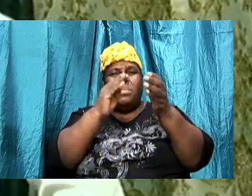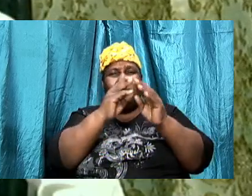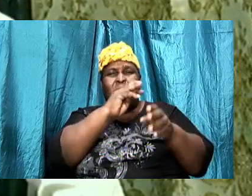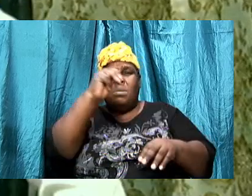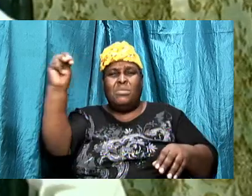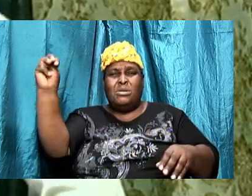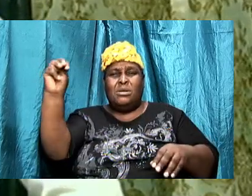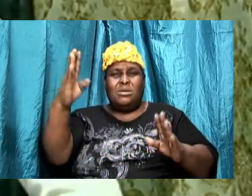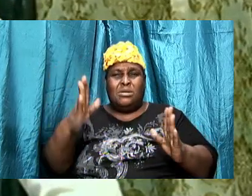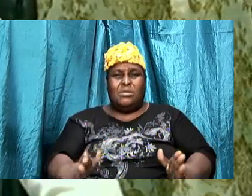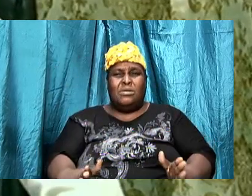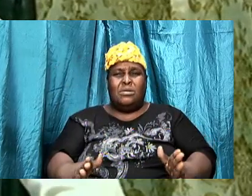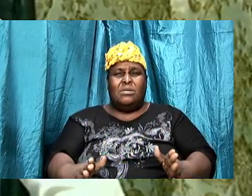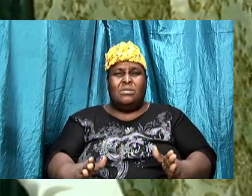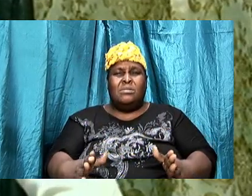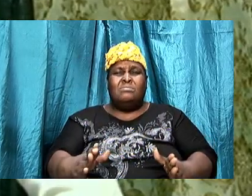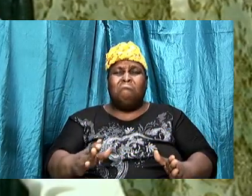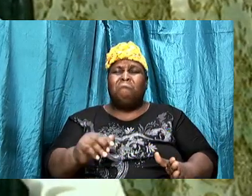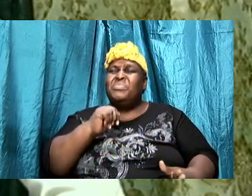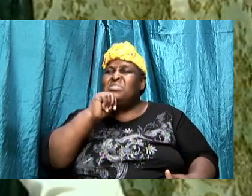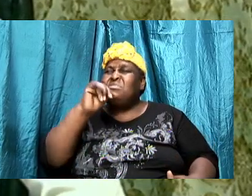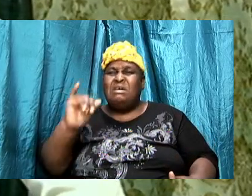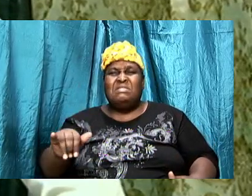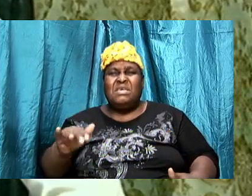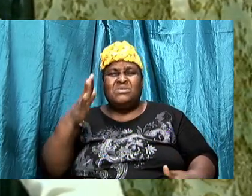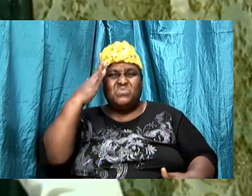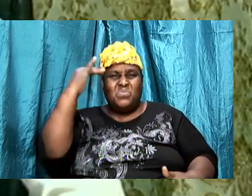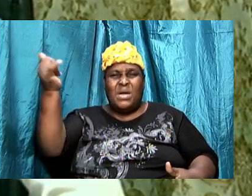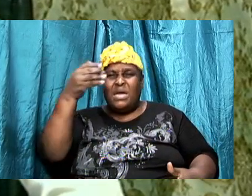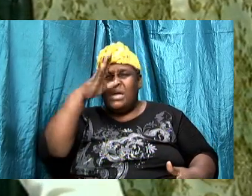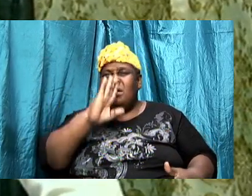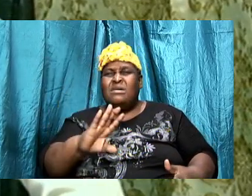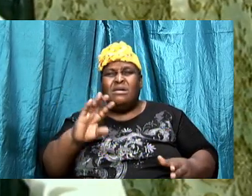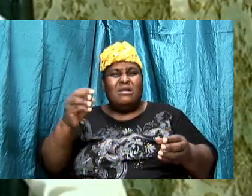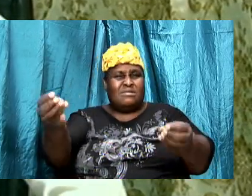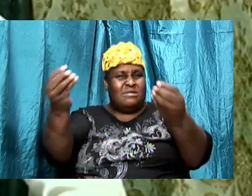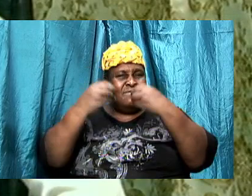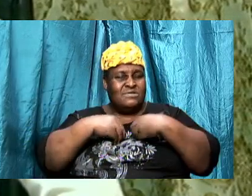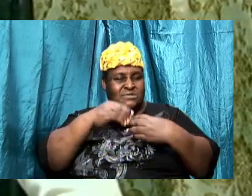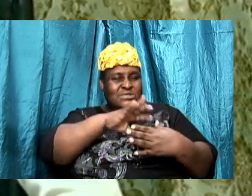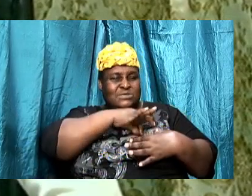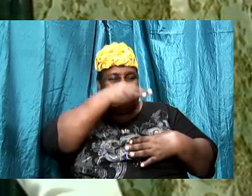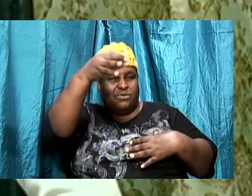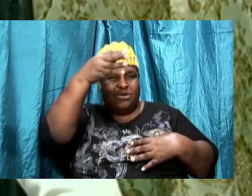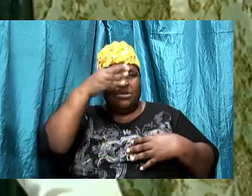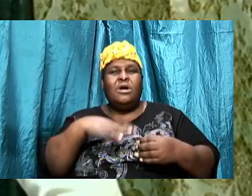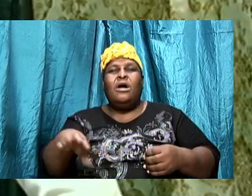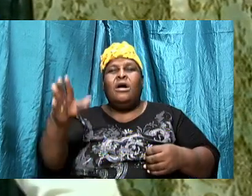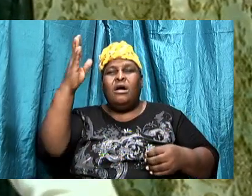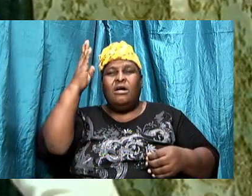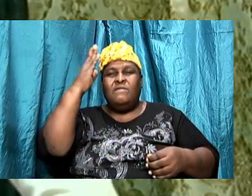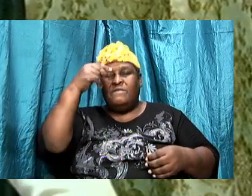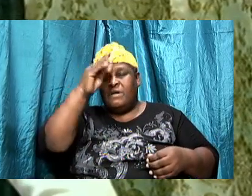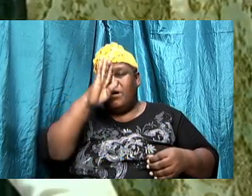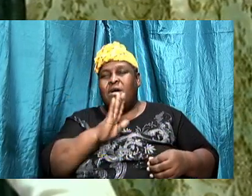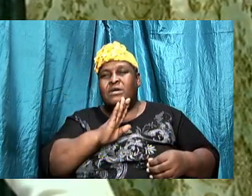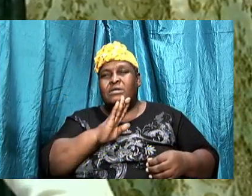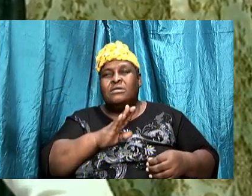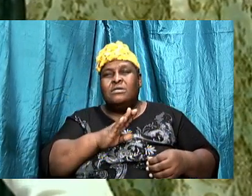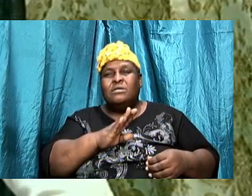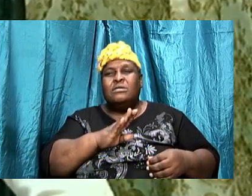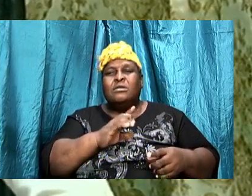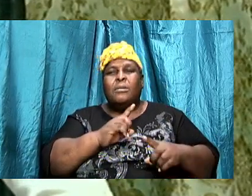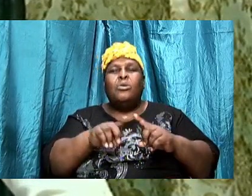the spirit. God didn't give us the spirit to give us knowledge about the world. He gives us the spirit of Christ to give